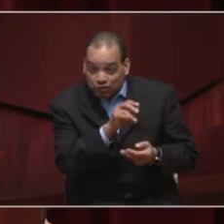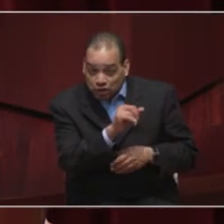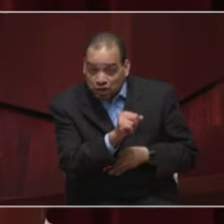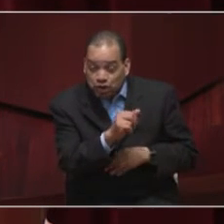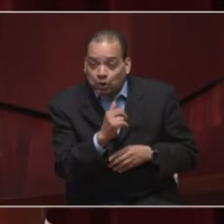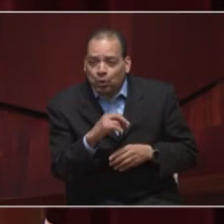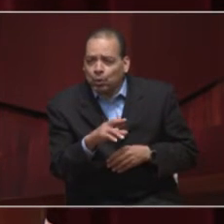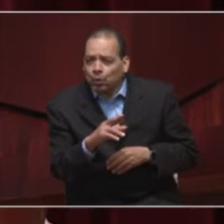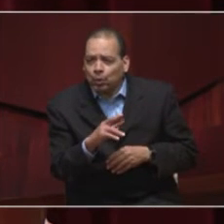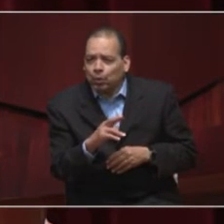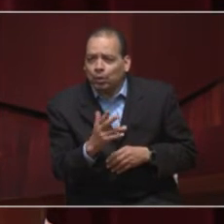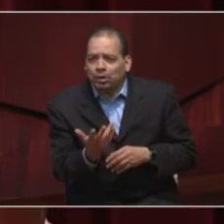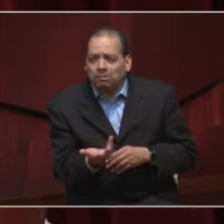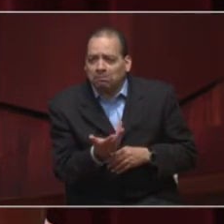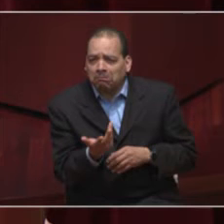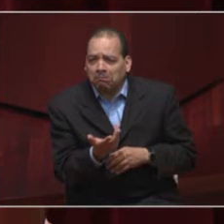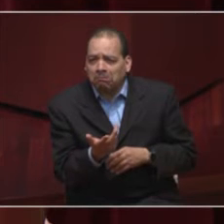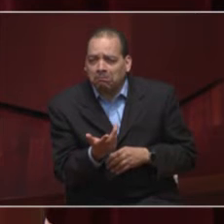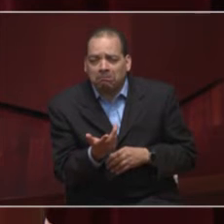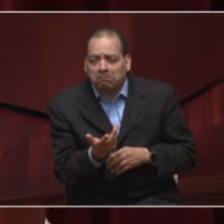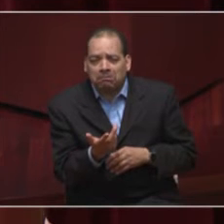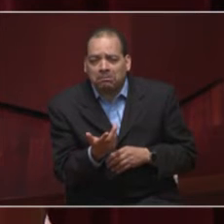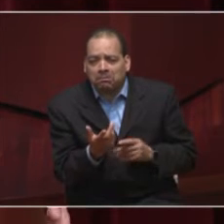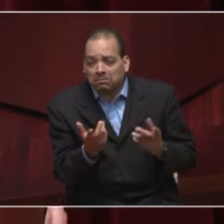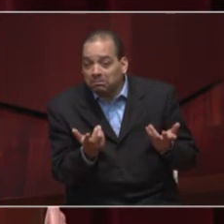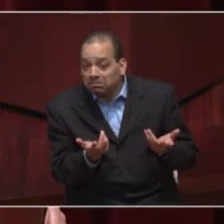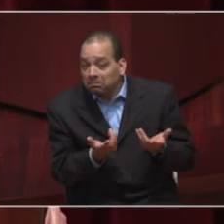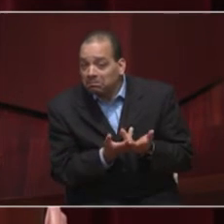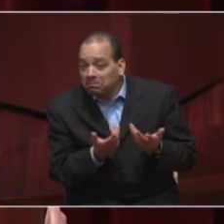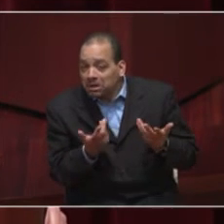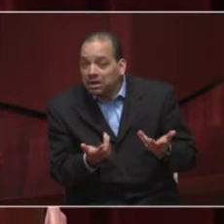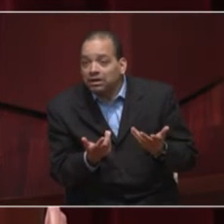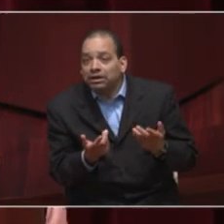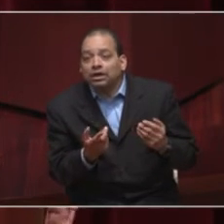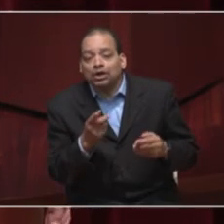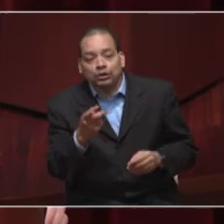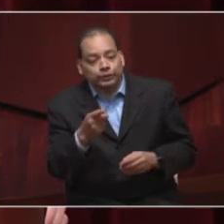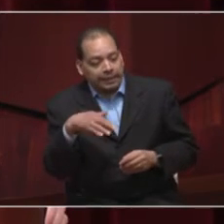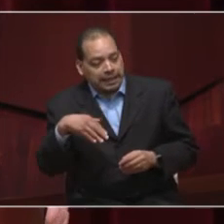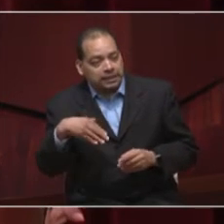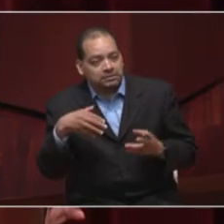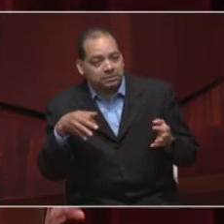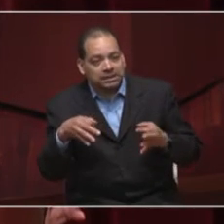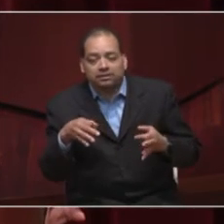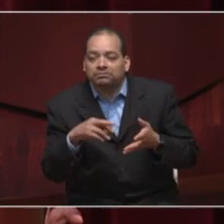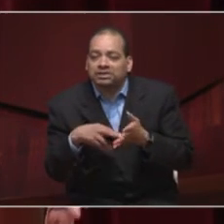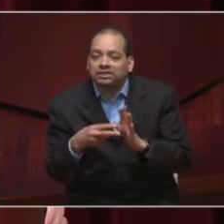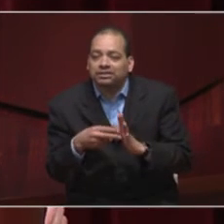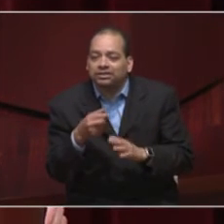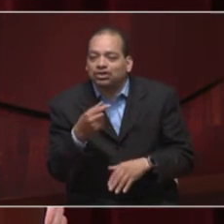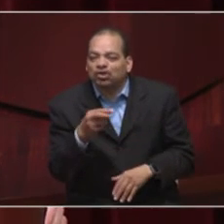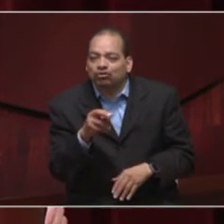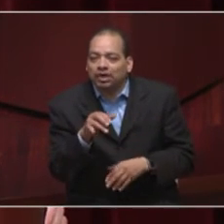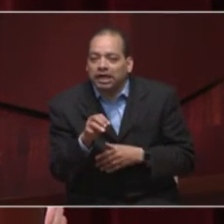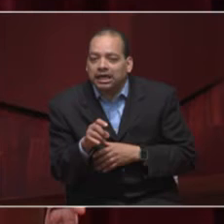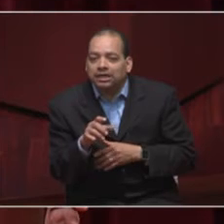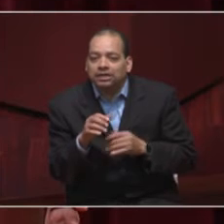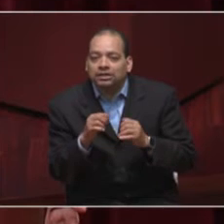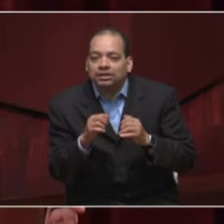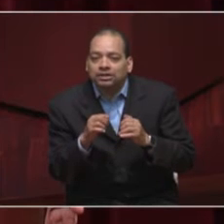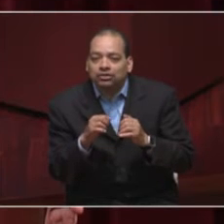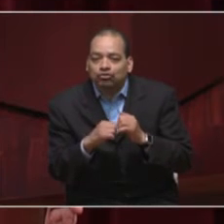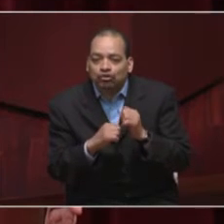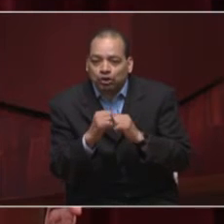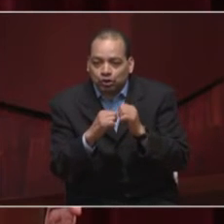haven't mentioned anything about grade series either, or grade structure, rather. I believe that those really are decisions for the